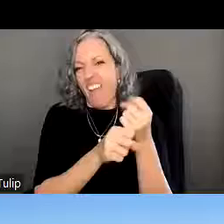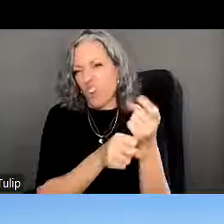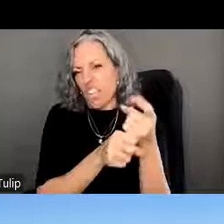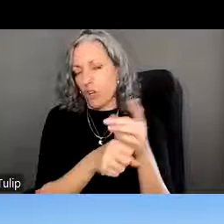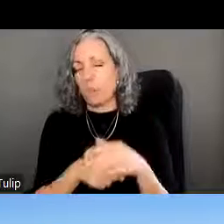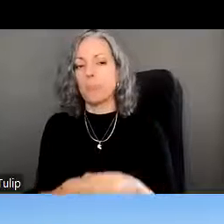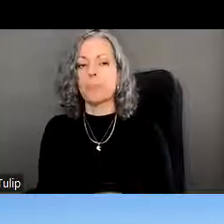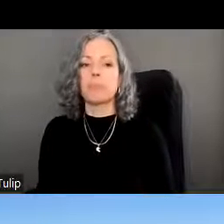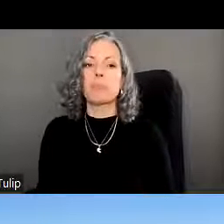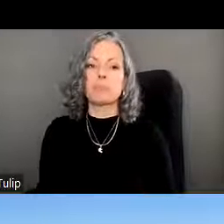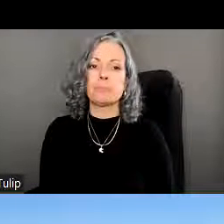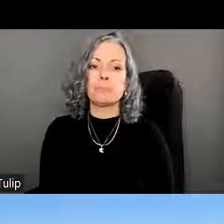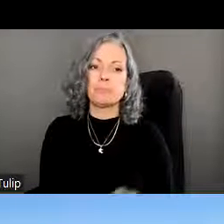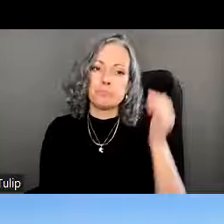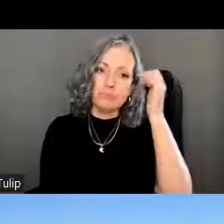Next slide.